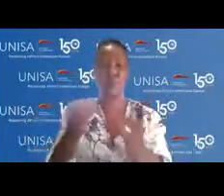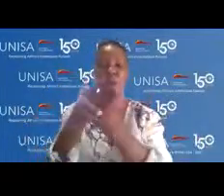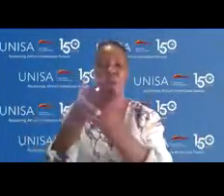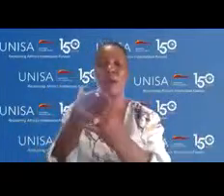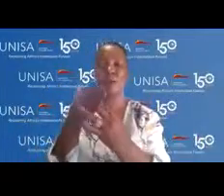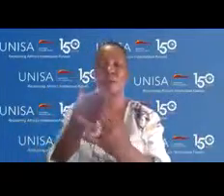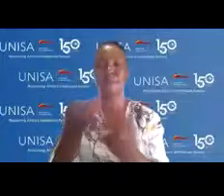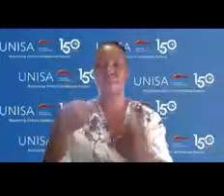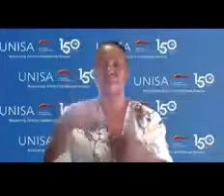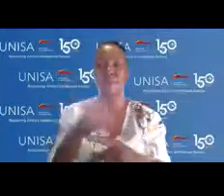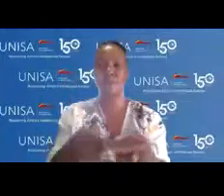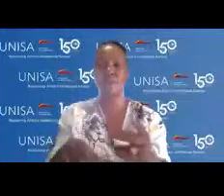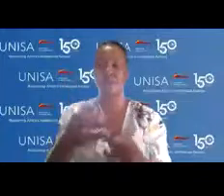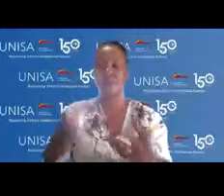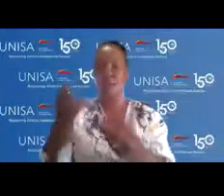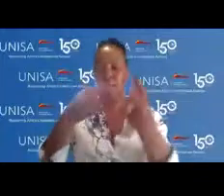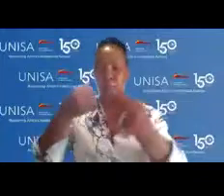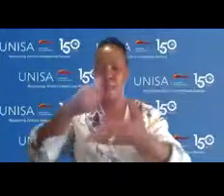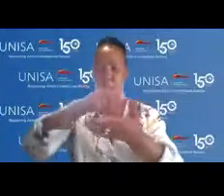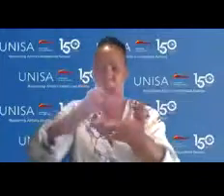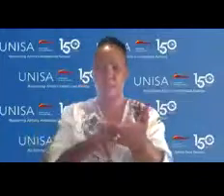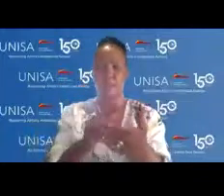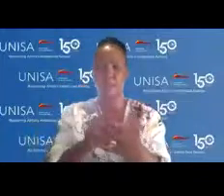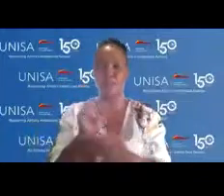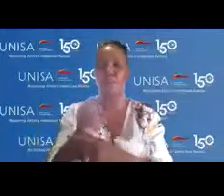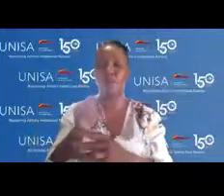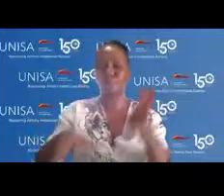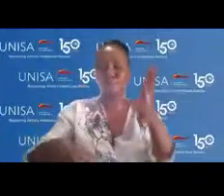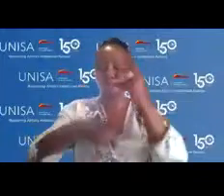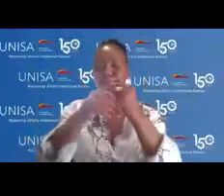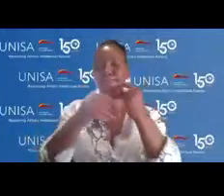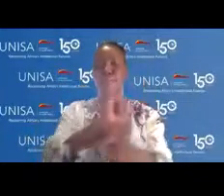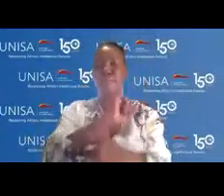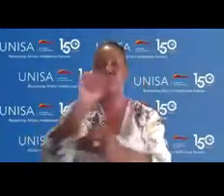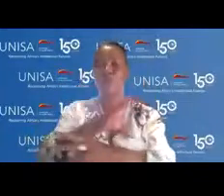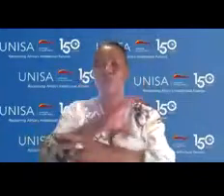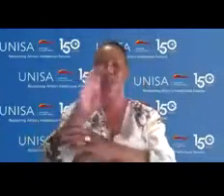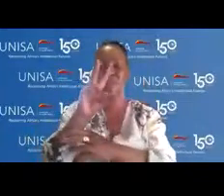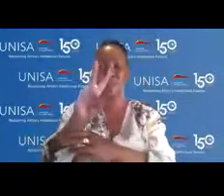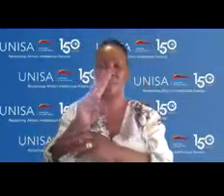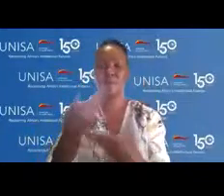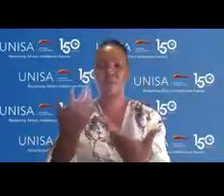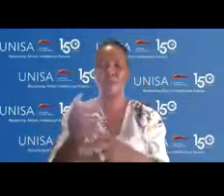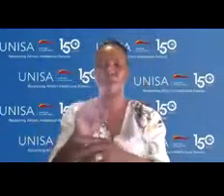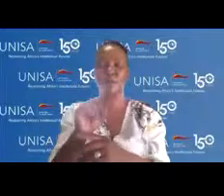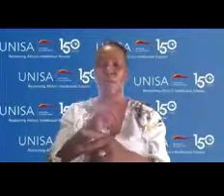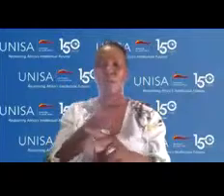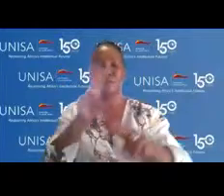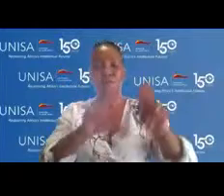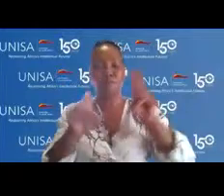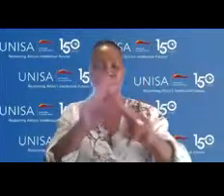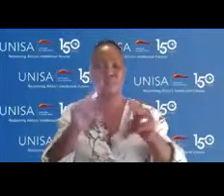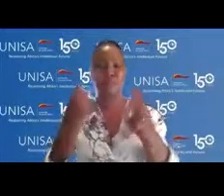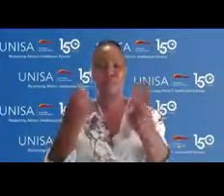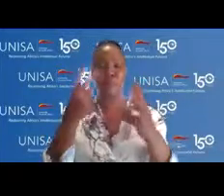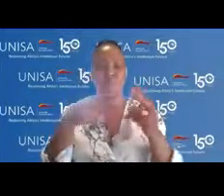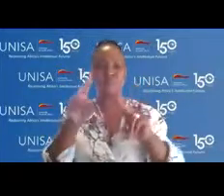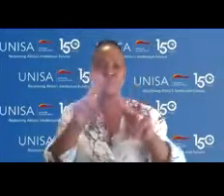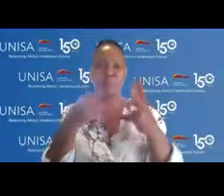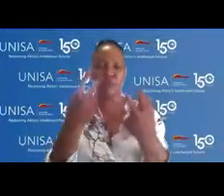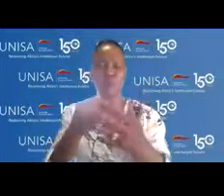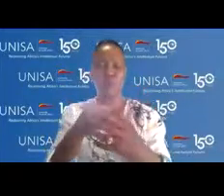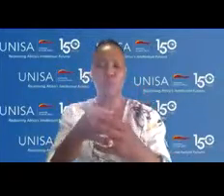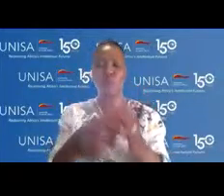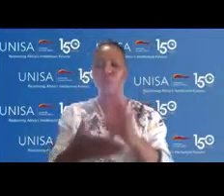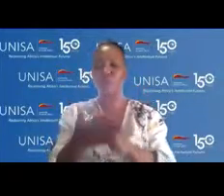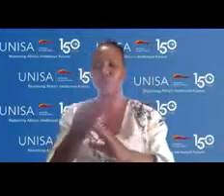these apps, because this is something that you can add to your CV and what people are looking for when you enter a workspace that's